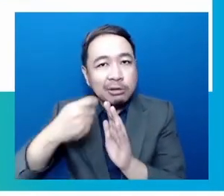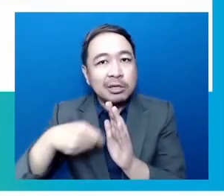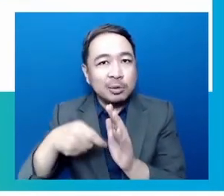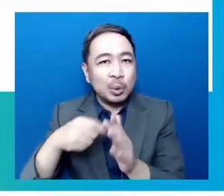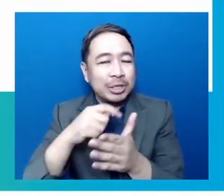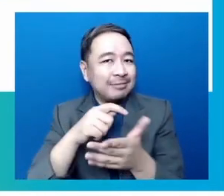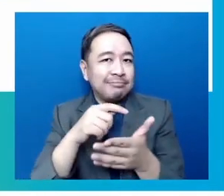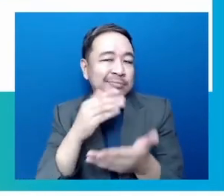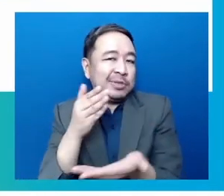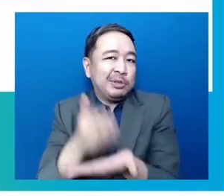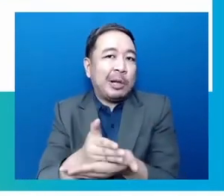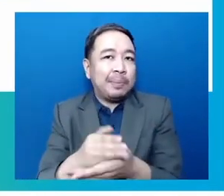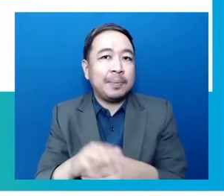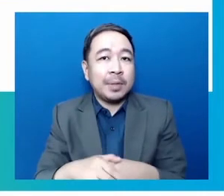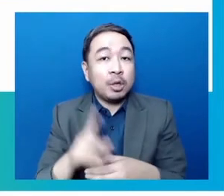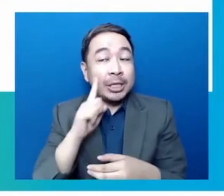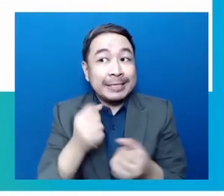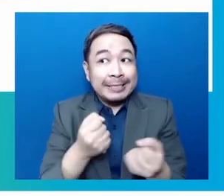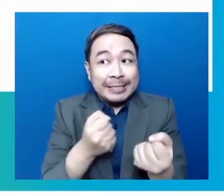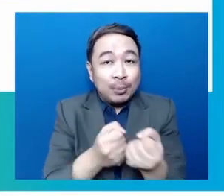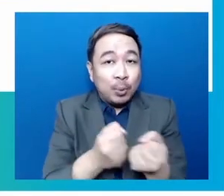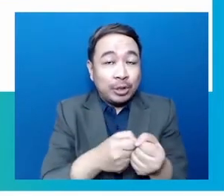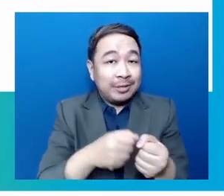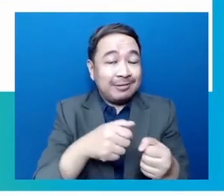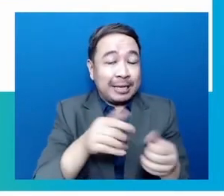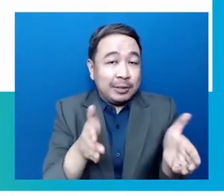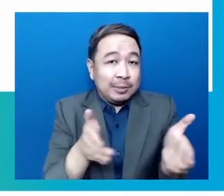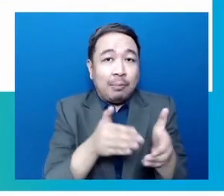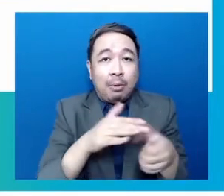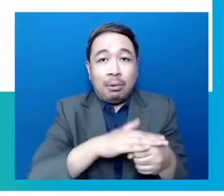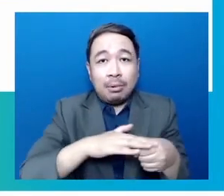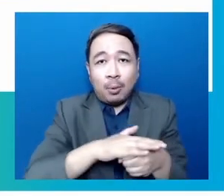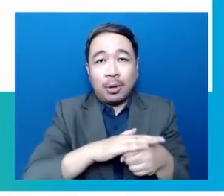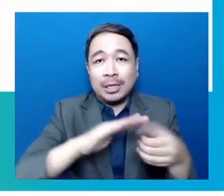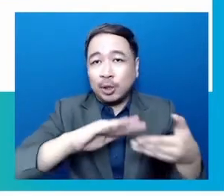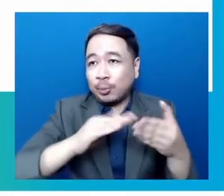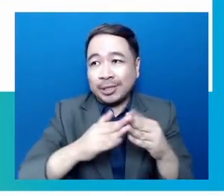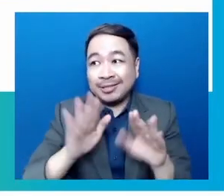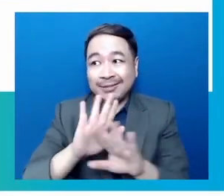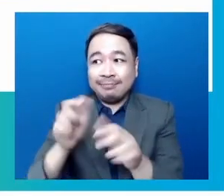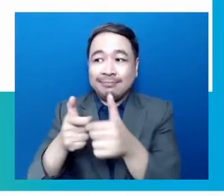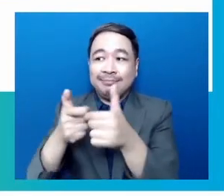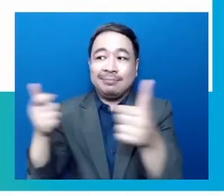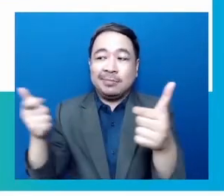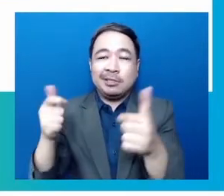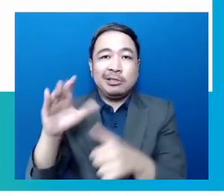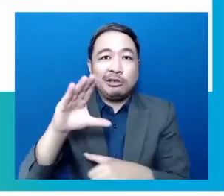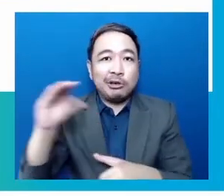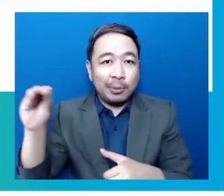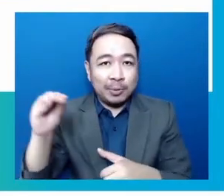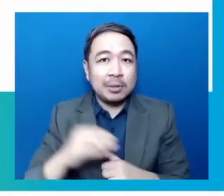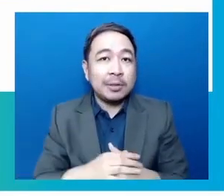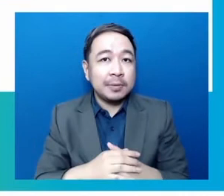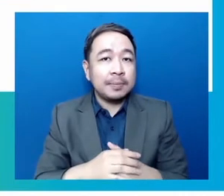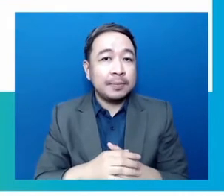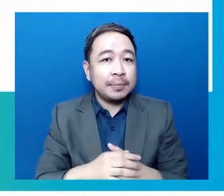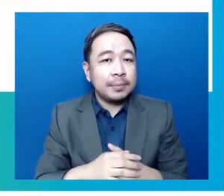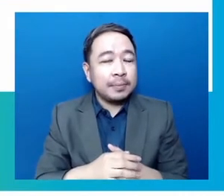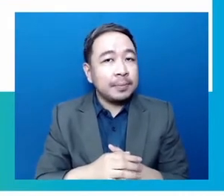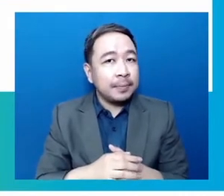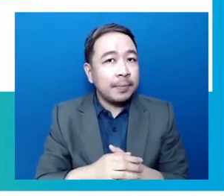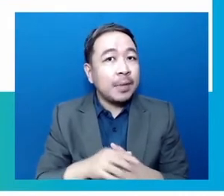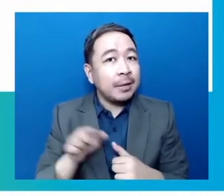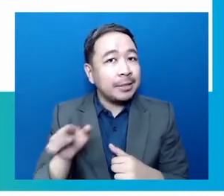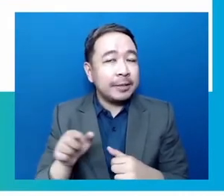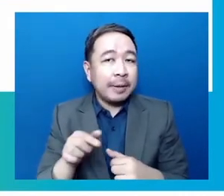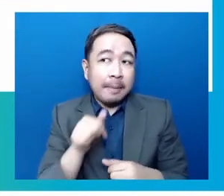not the large private companies. More tight safeguard screening and information disclosure for power sector, private